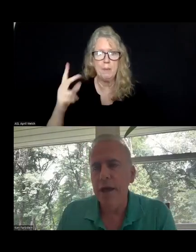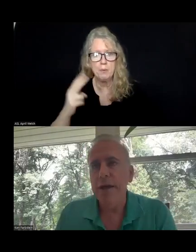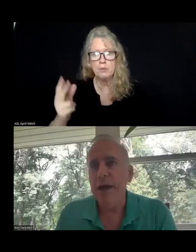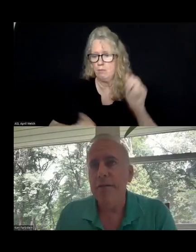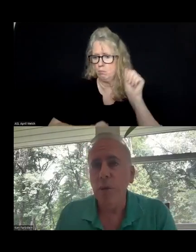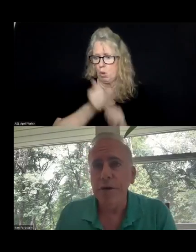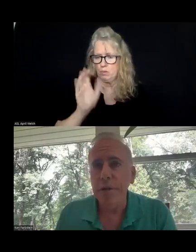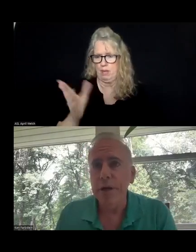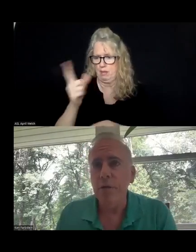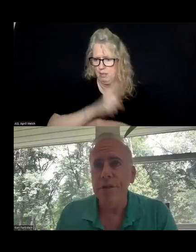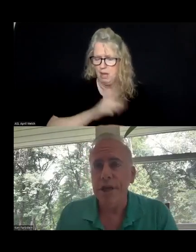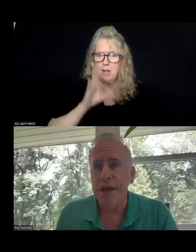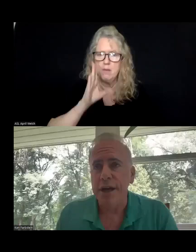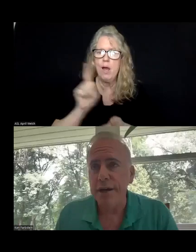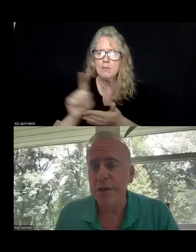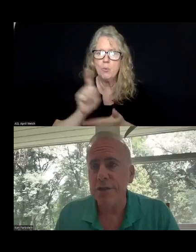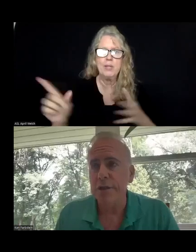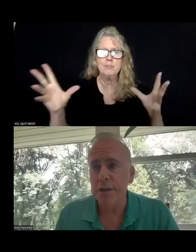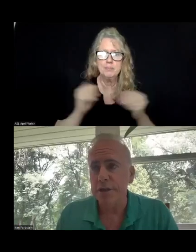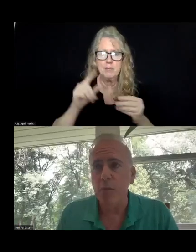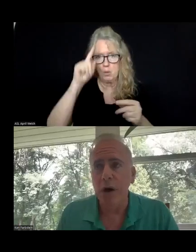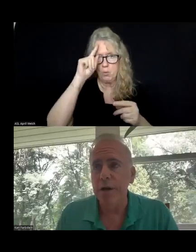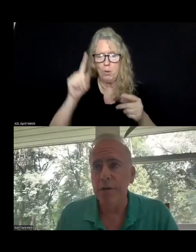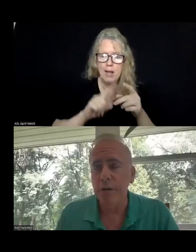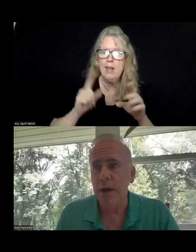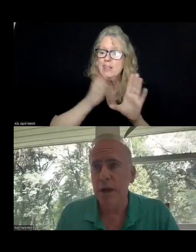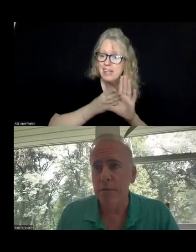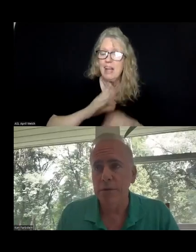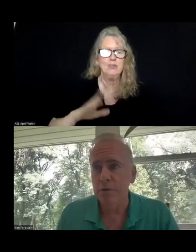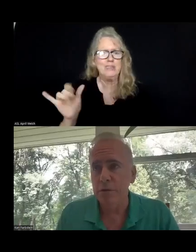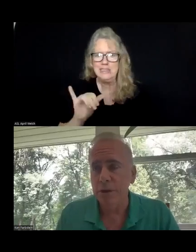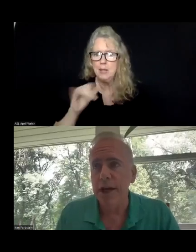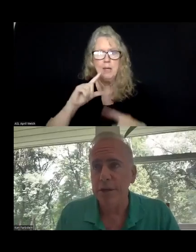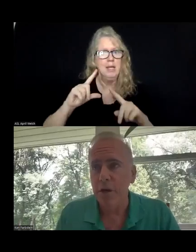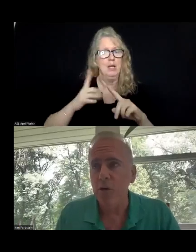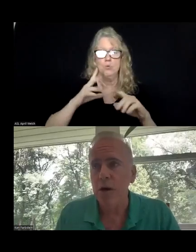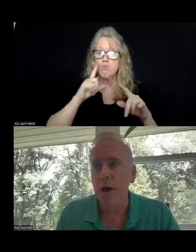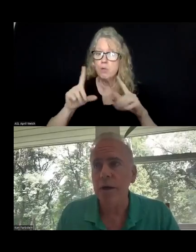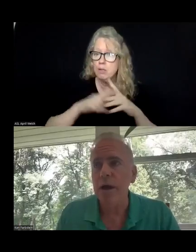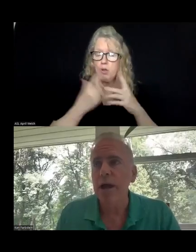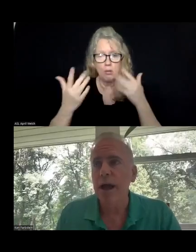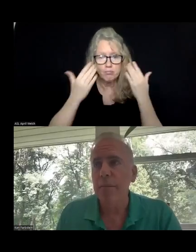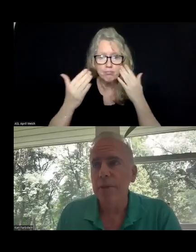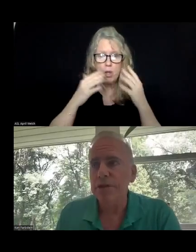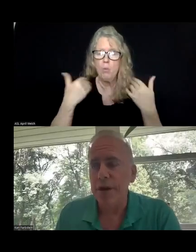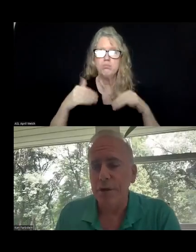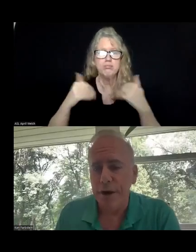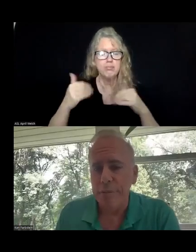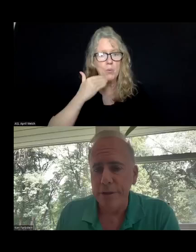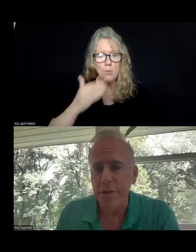day. He'd have a weekly meeting with a psychiatrist, the same one who really got to know him quite well.